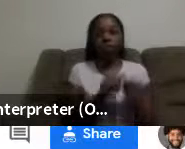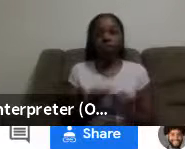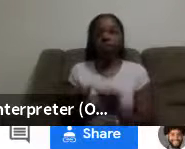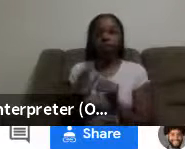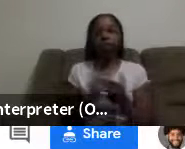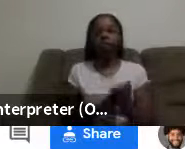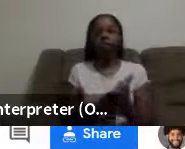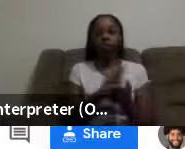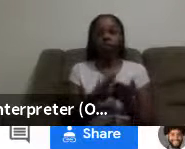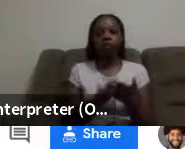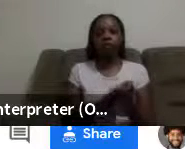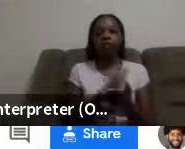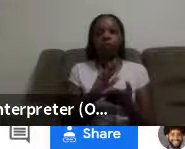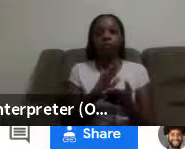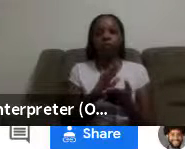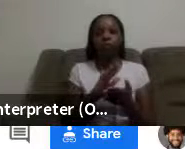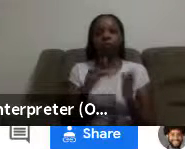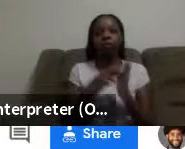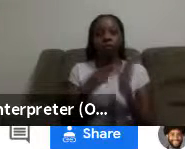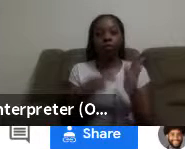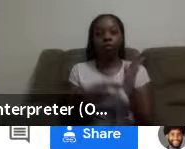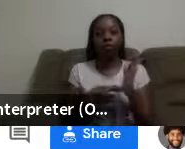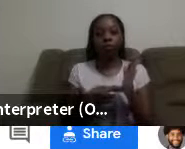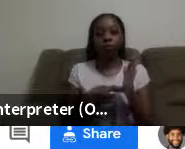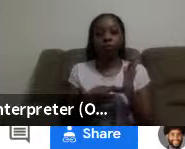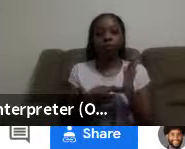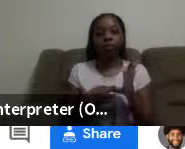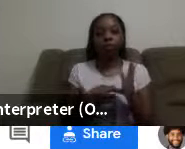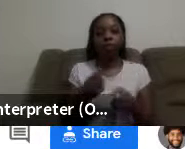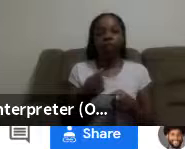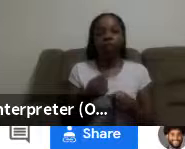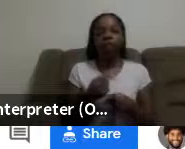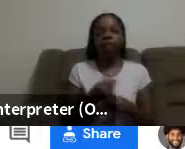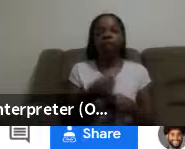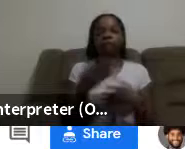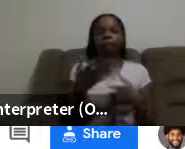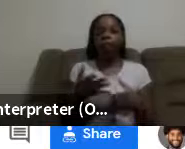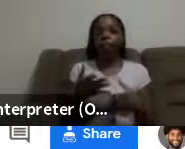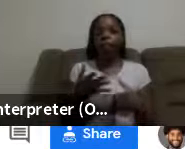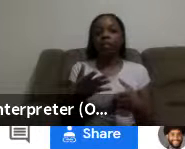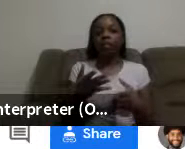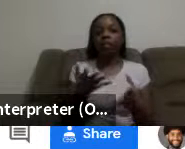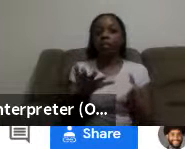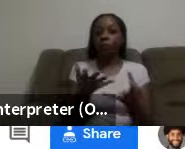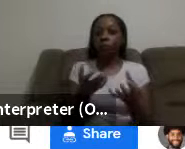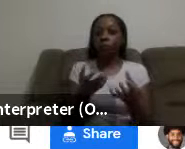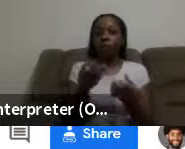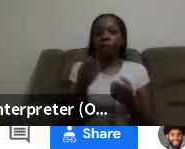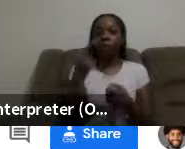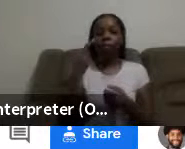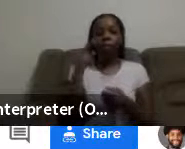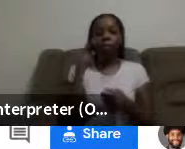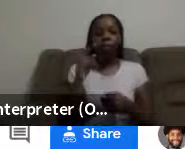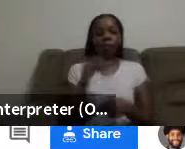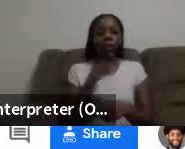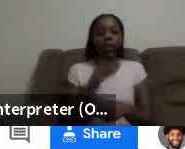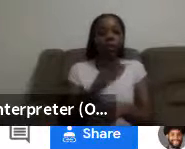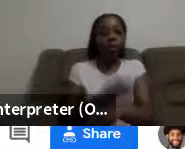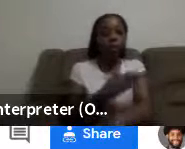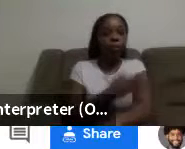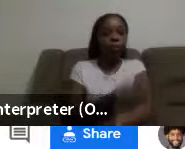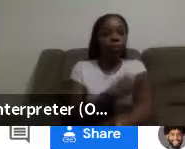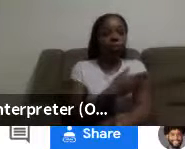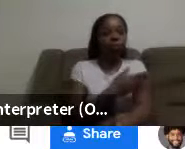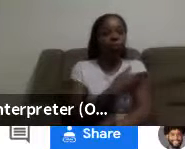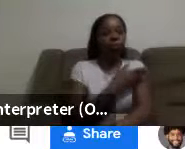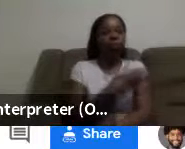have directly expressed desires for an improved and streamlined allocations process through the